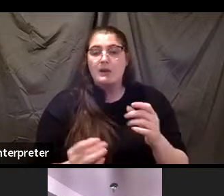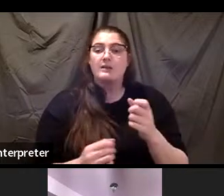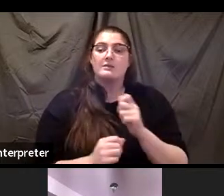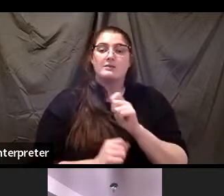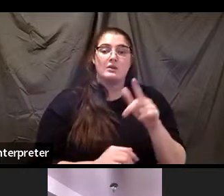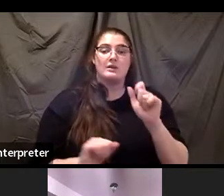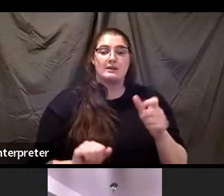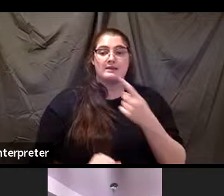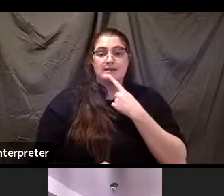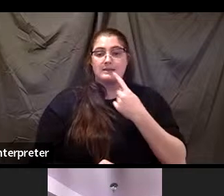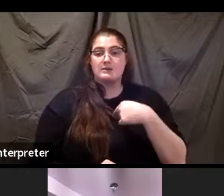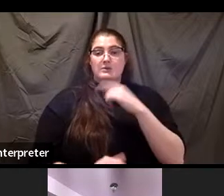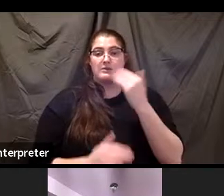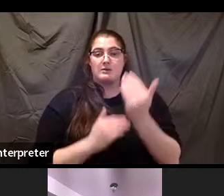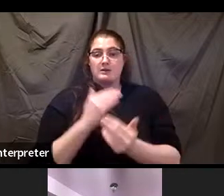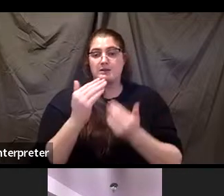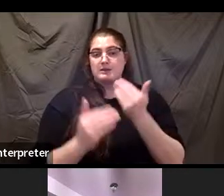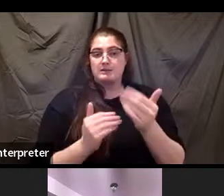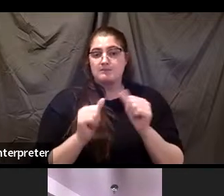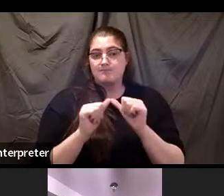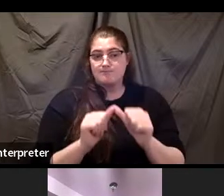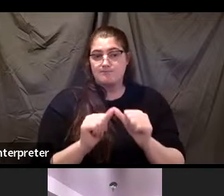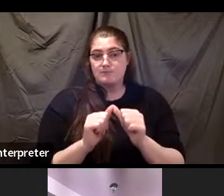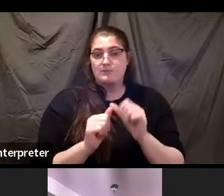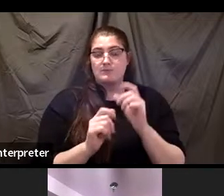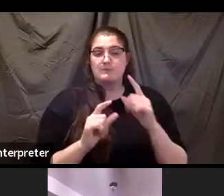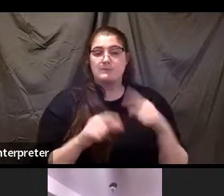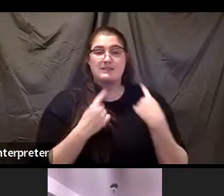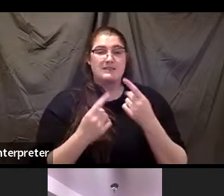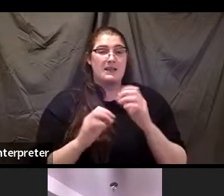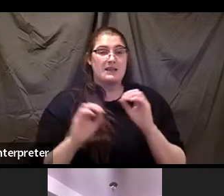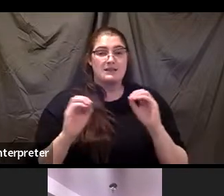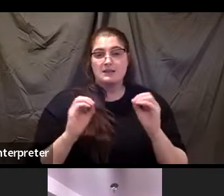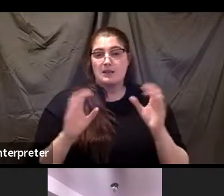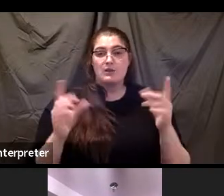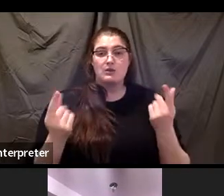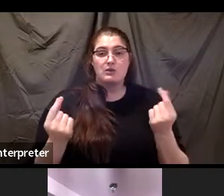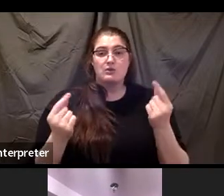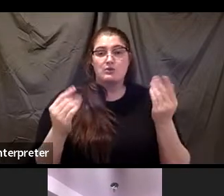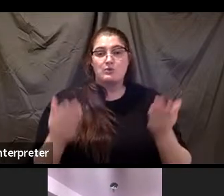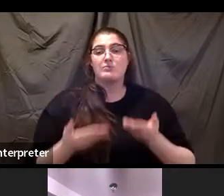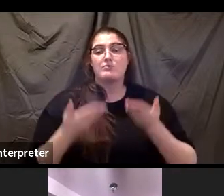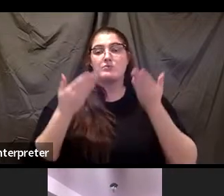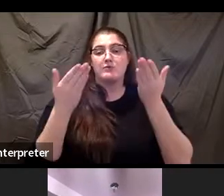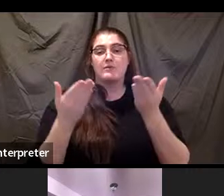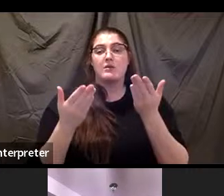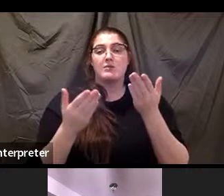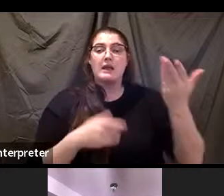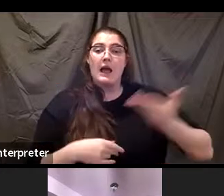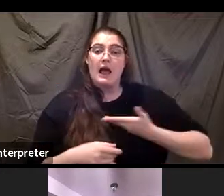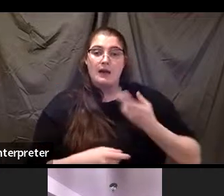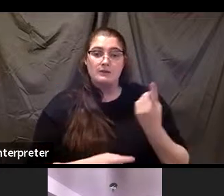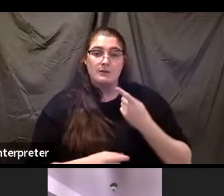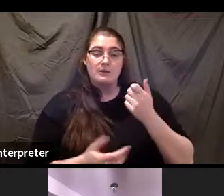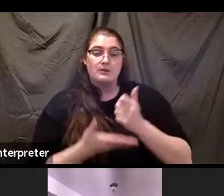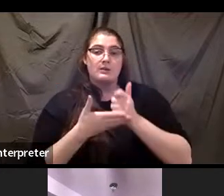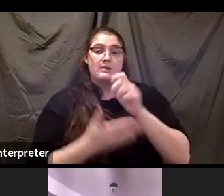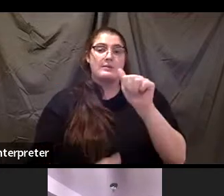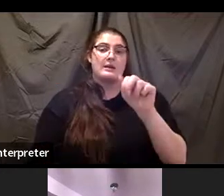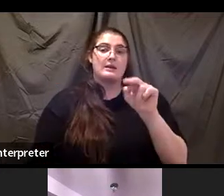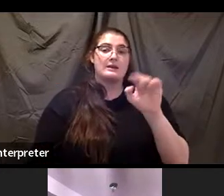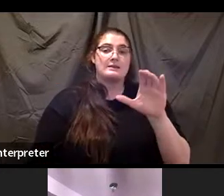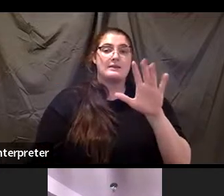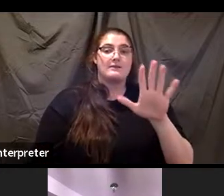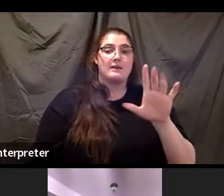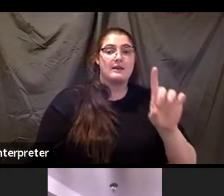just, we're going to continue moving forward, since that has nothing to do with the proposal to hire someone to help ANC 5D do our due diligence,